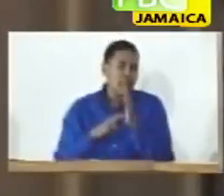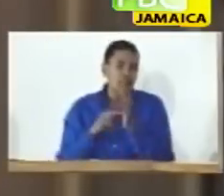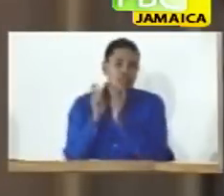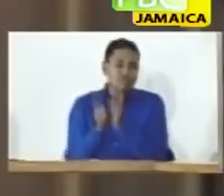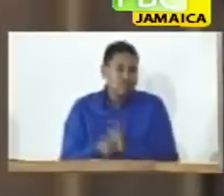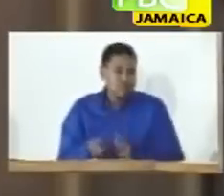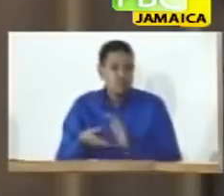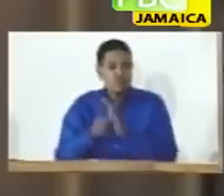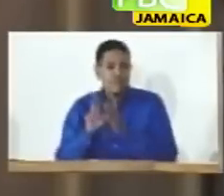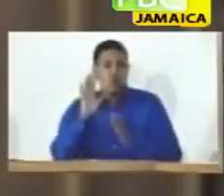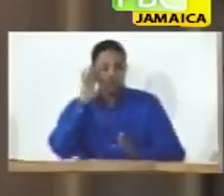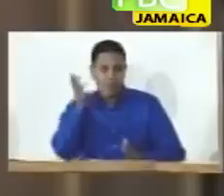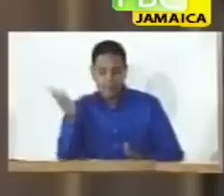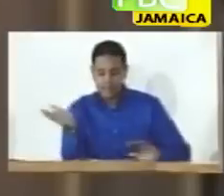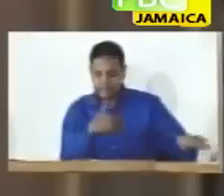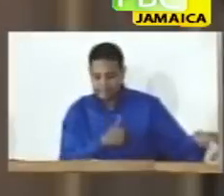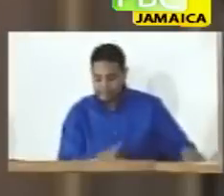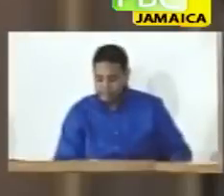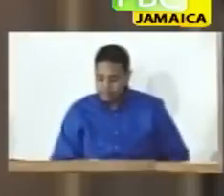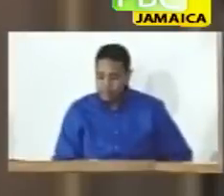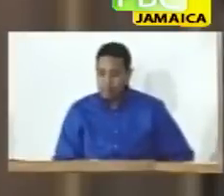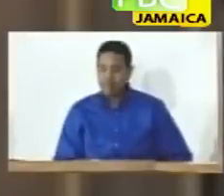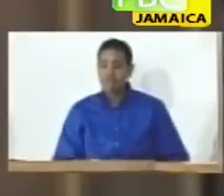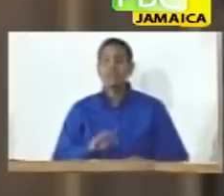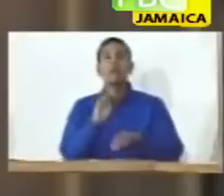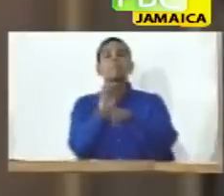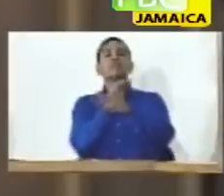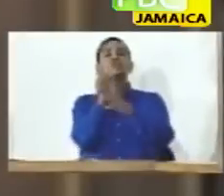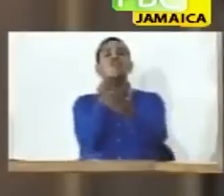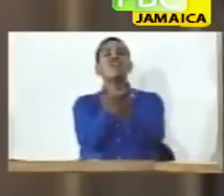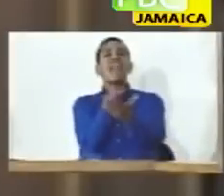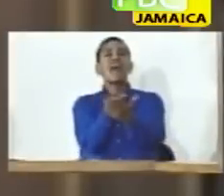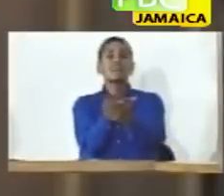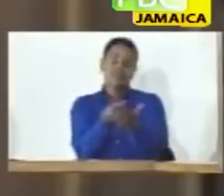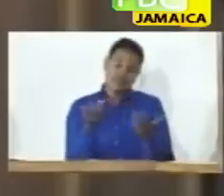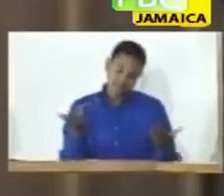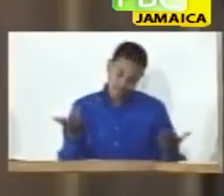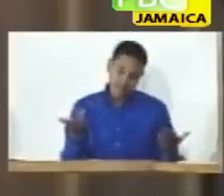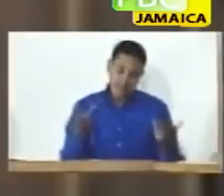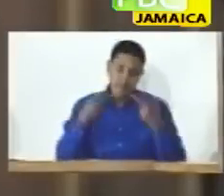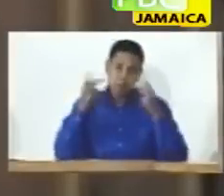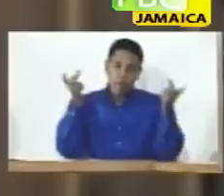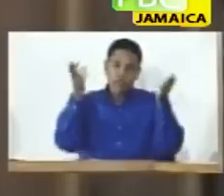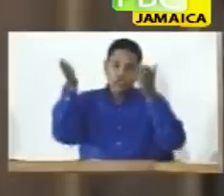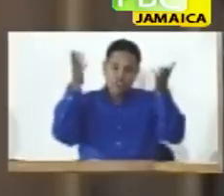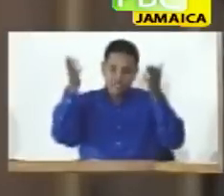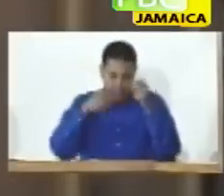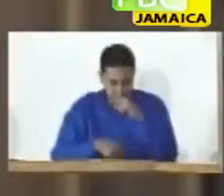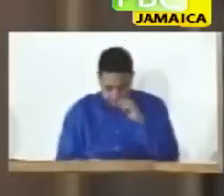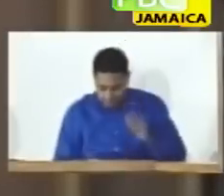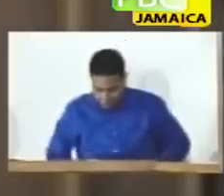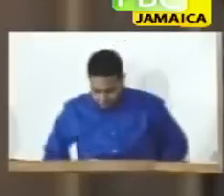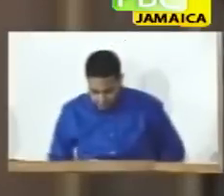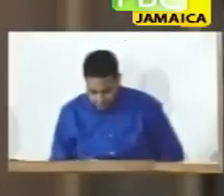regulations. The Ministry of Finance and the Public